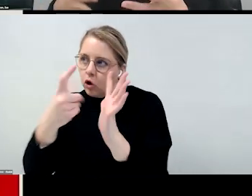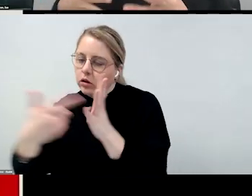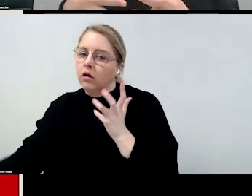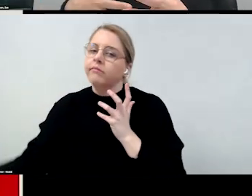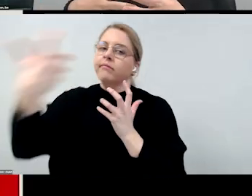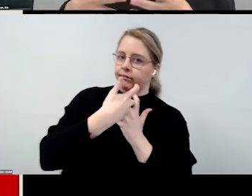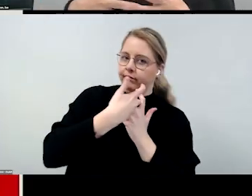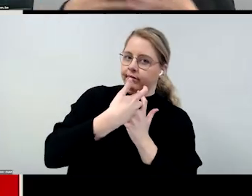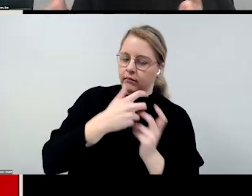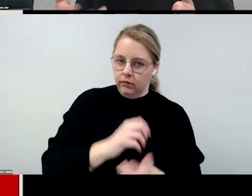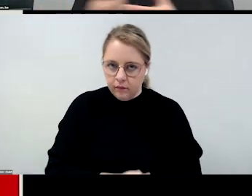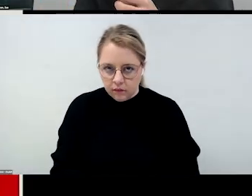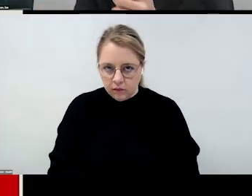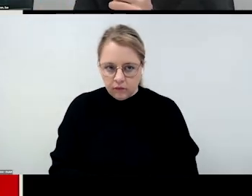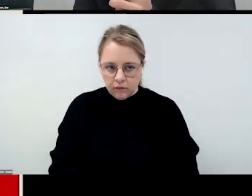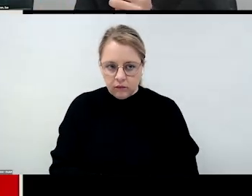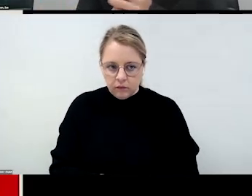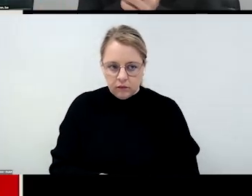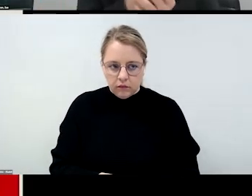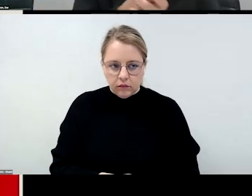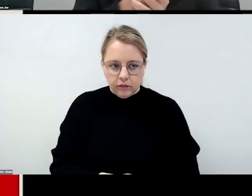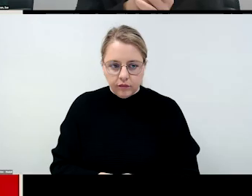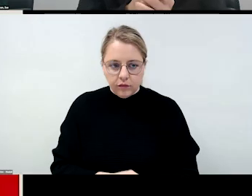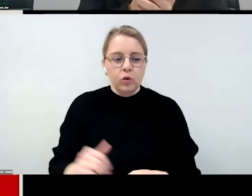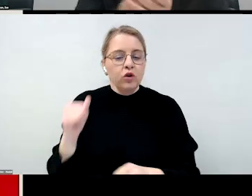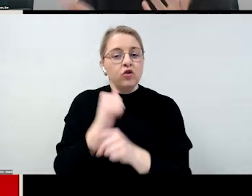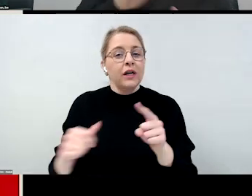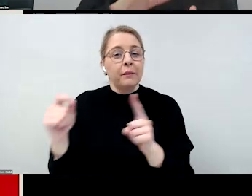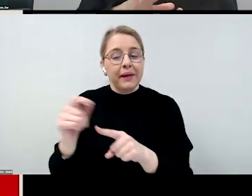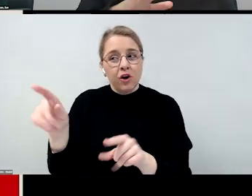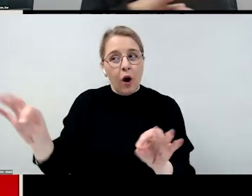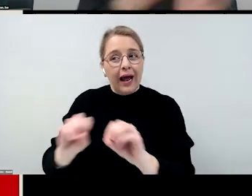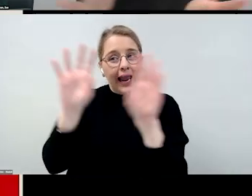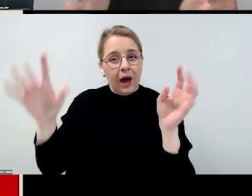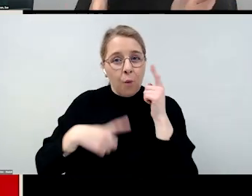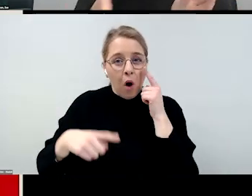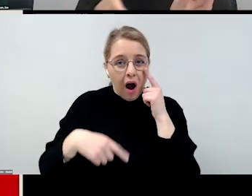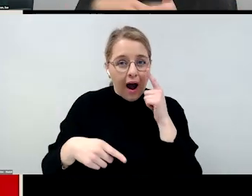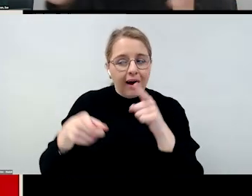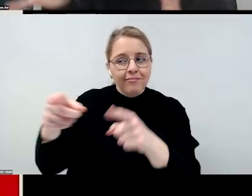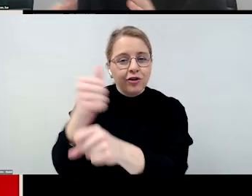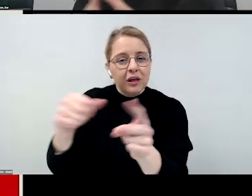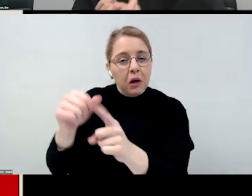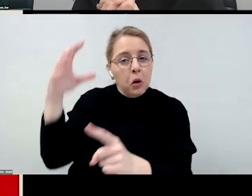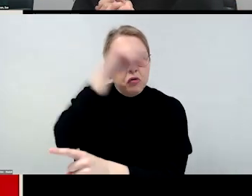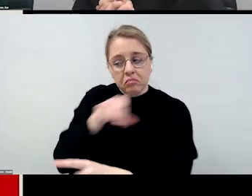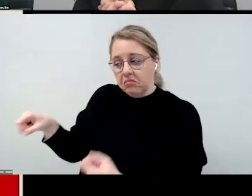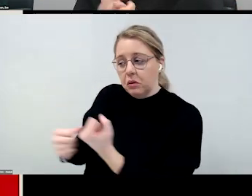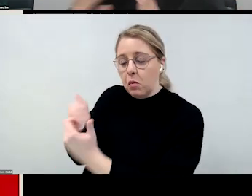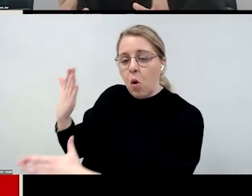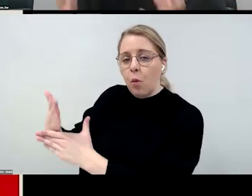One of the reasons the GP may not have been as clear as they could have been is because they assume that George's support worker will remember what they've said and take it from